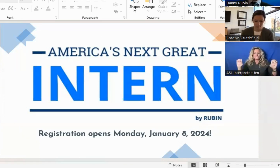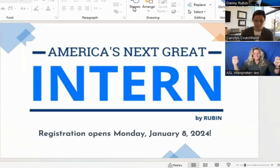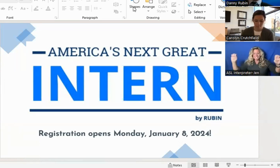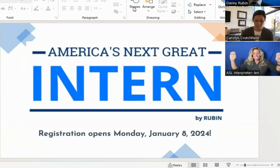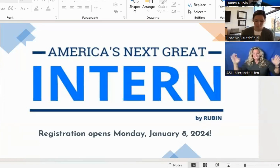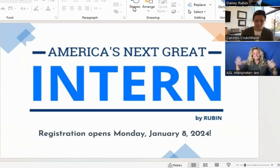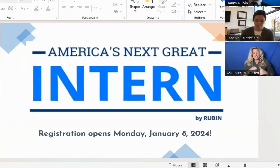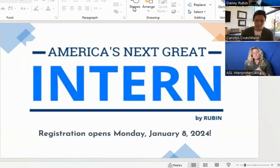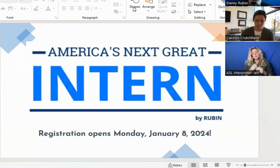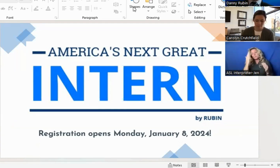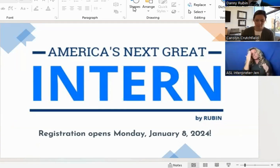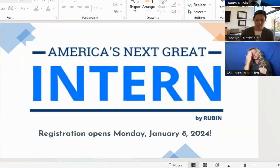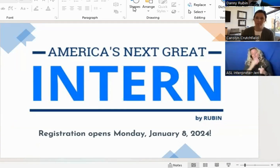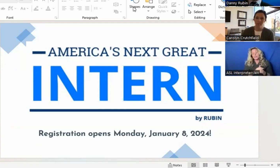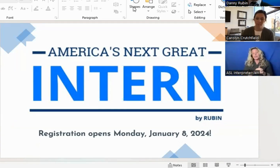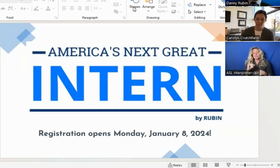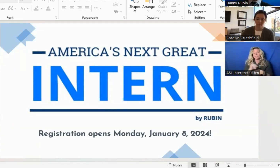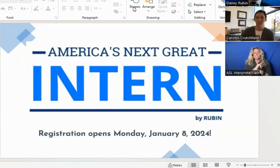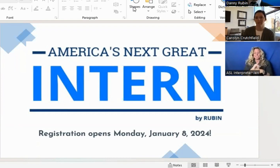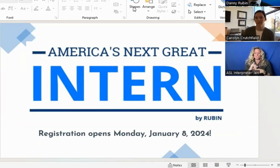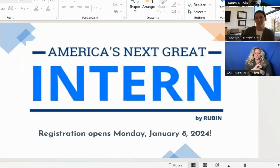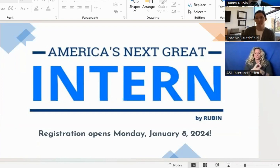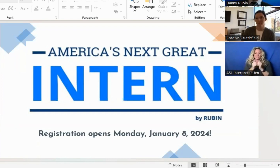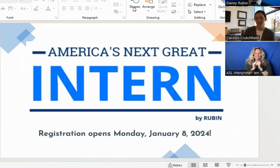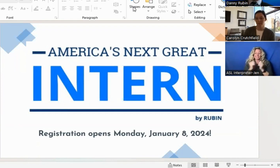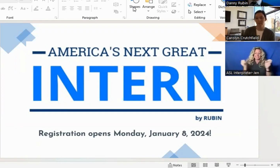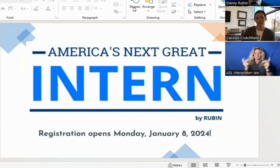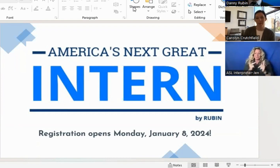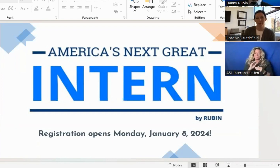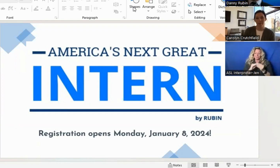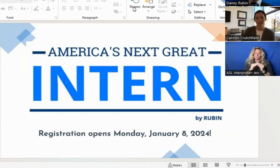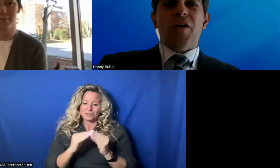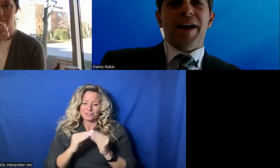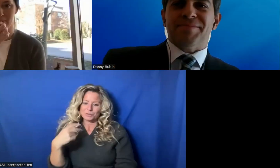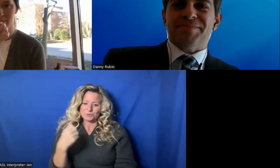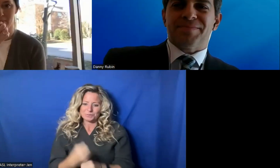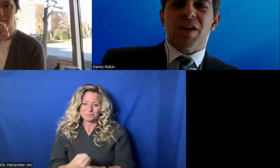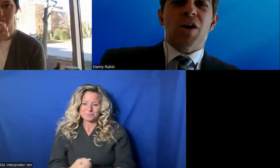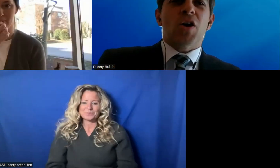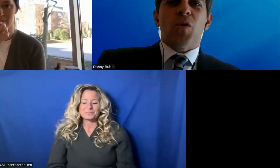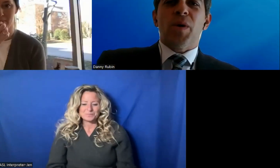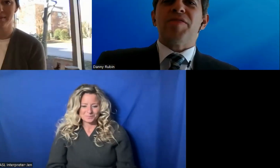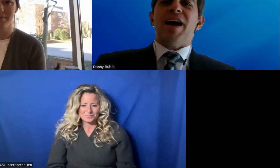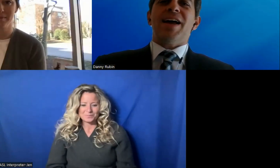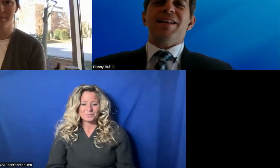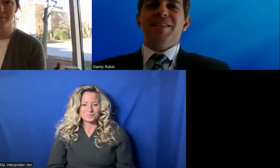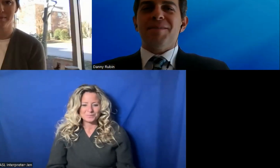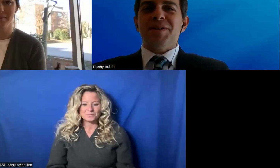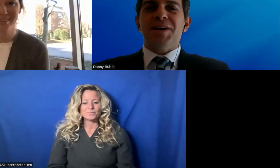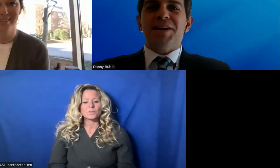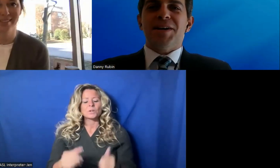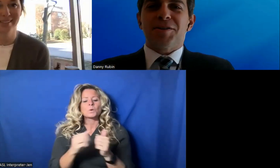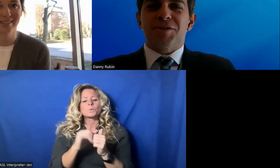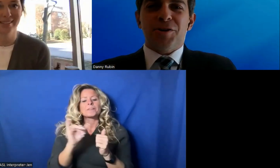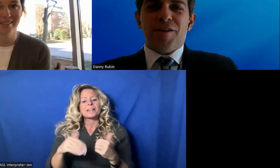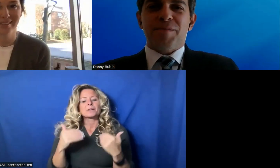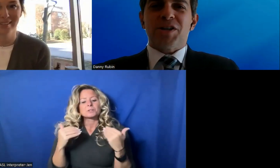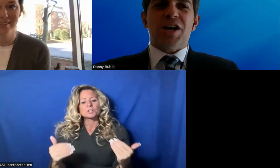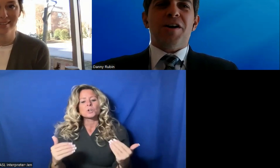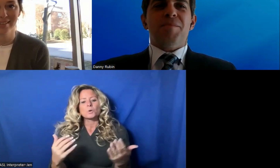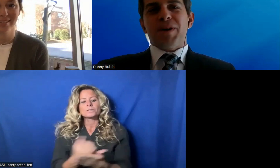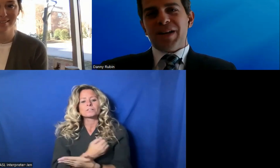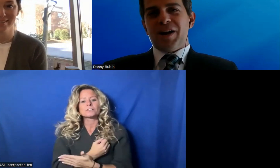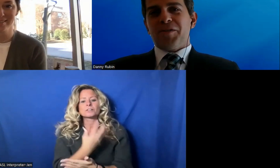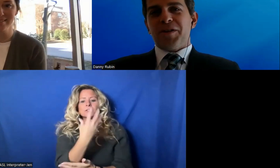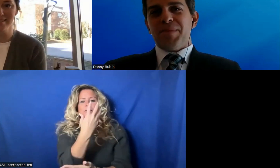be aware, the intern contest is back for year number 2. All right. With that, let me turn off